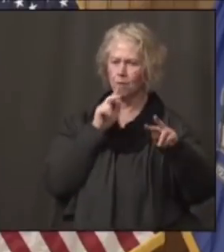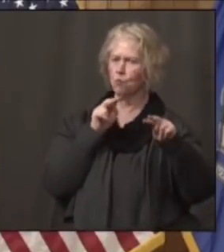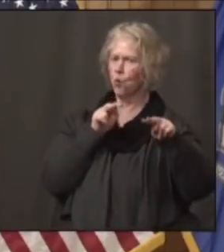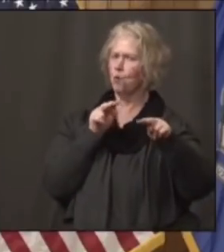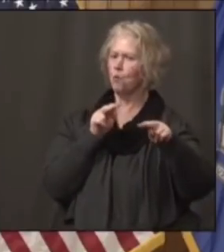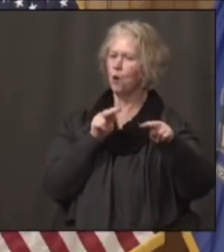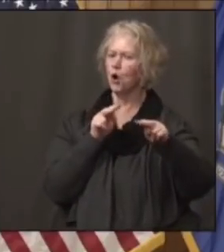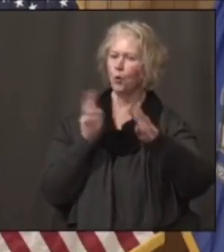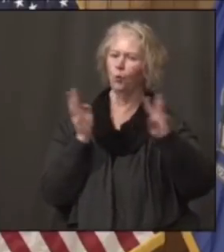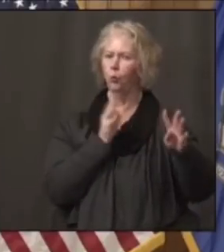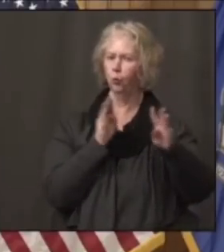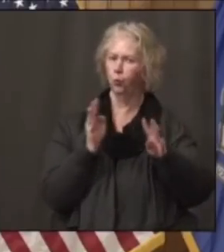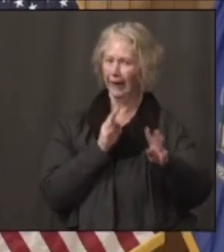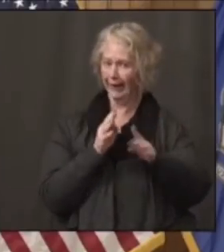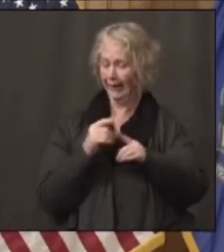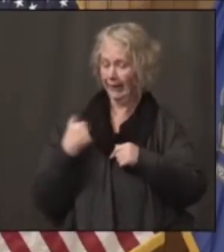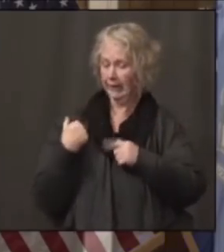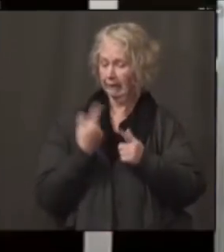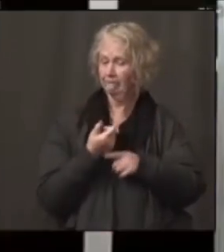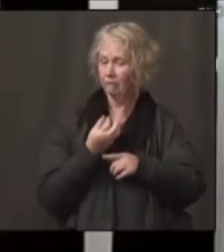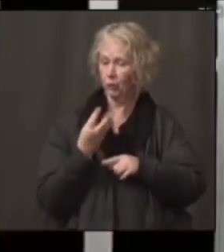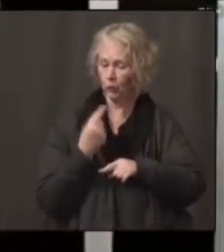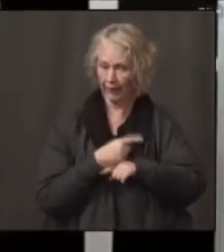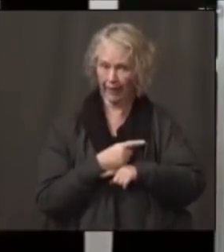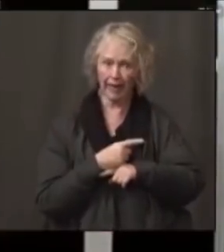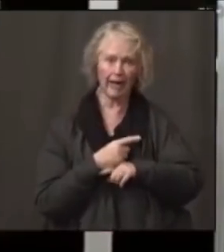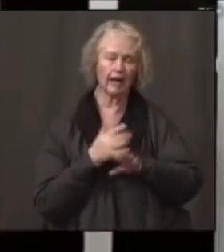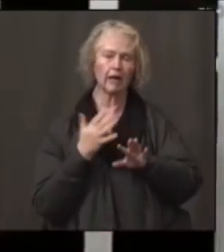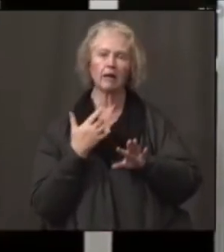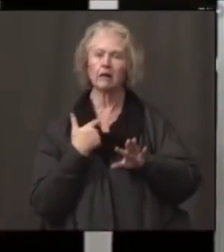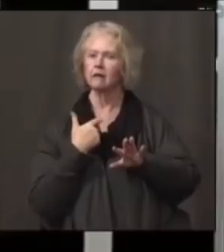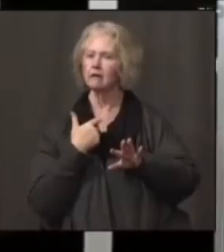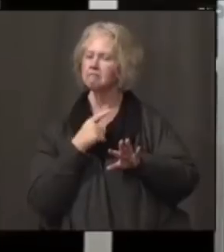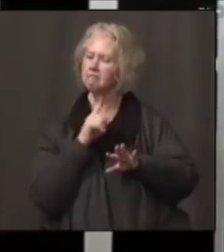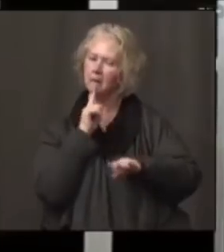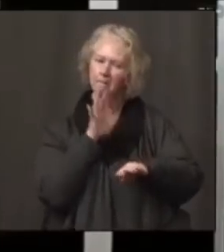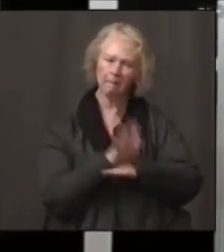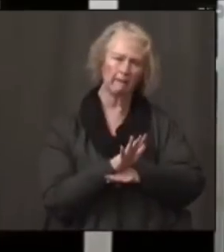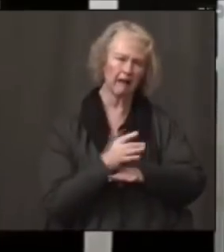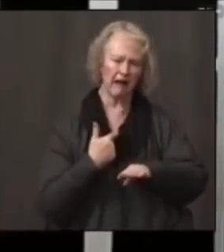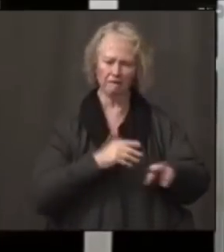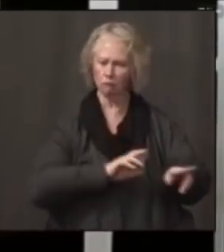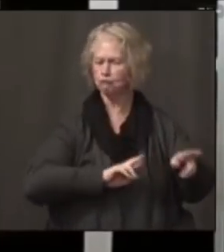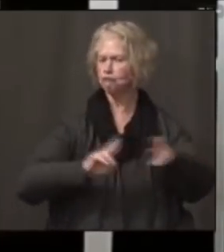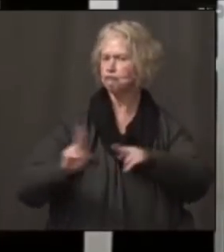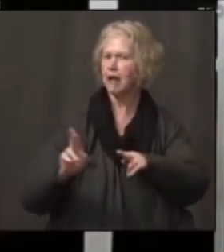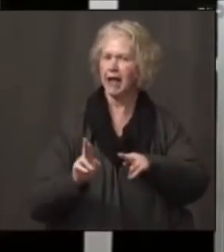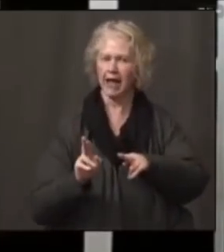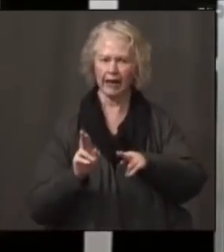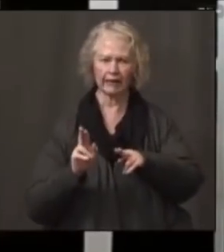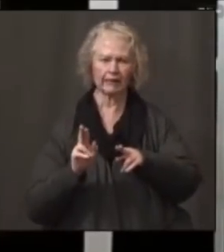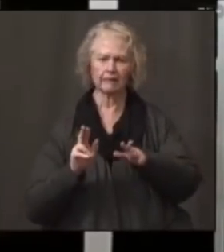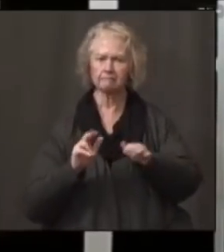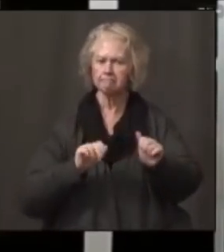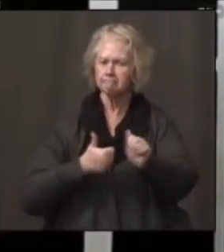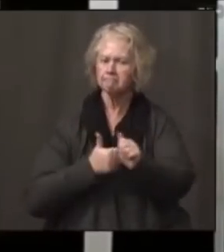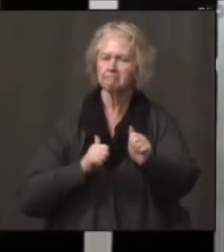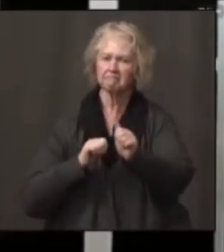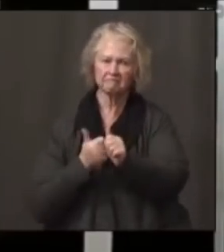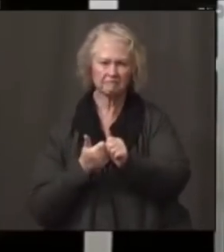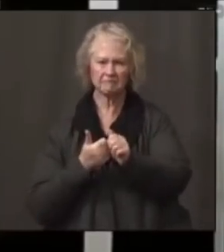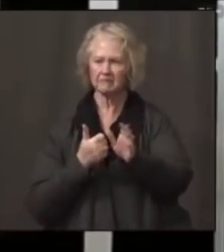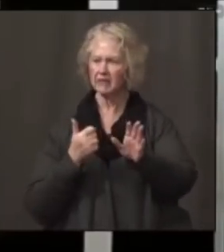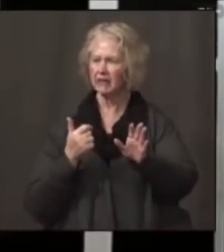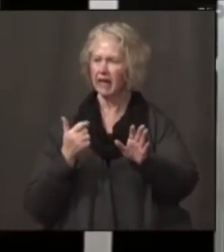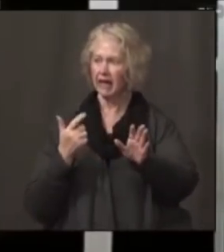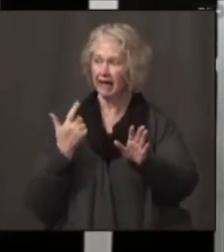last, several days. We made commitments to resources yesterday, so we would have boots on the ground when